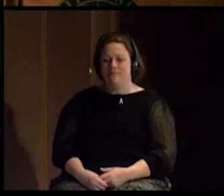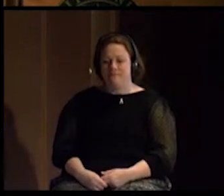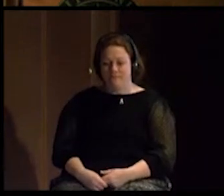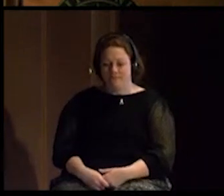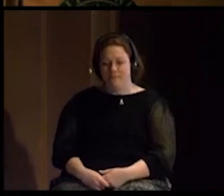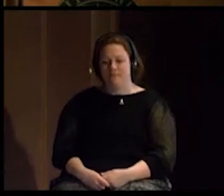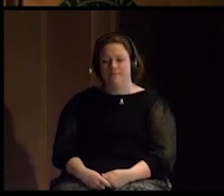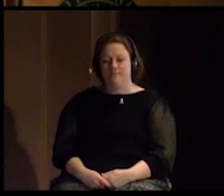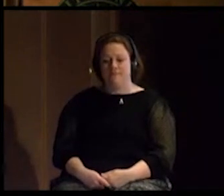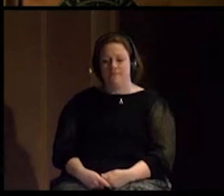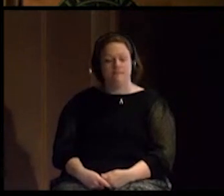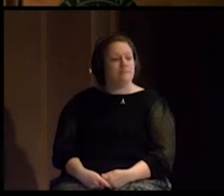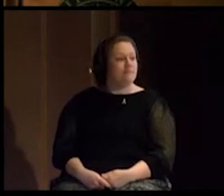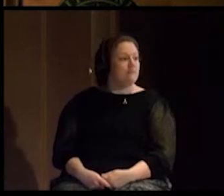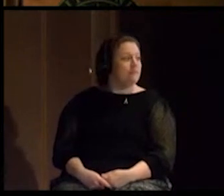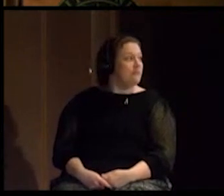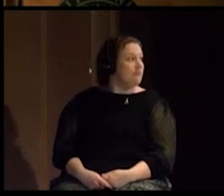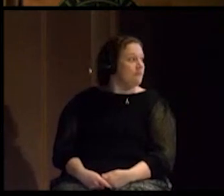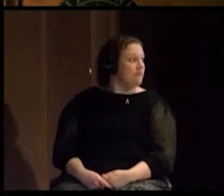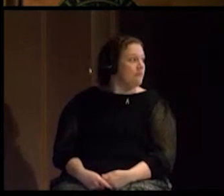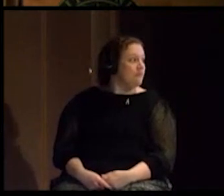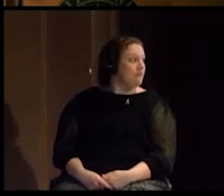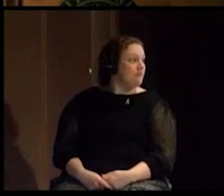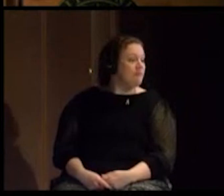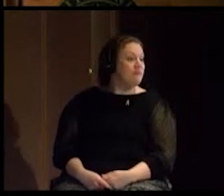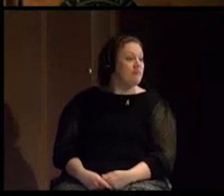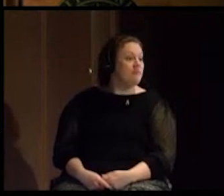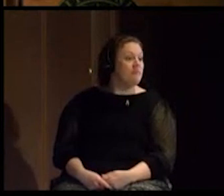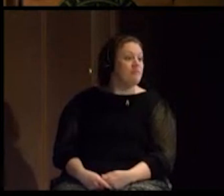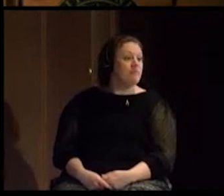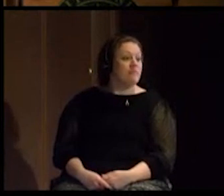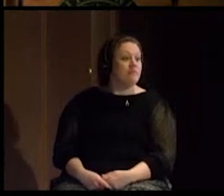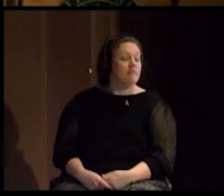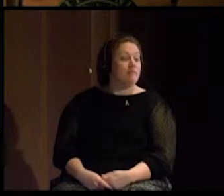Questions for Bastian? Please come down to the microphone.